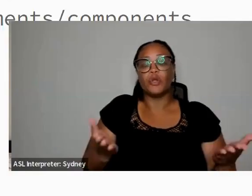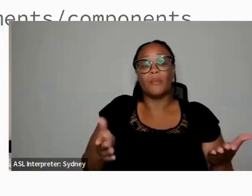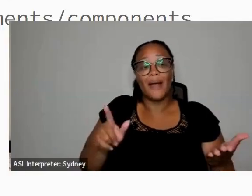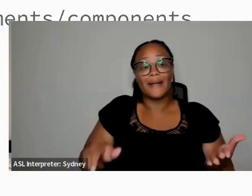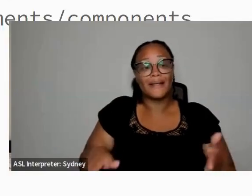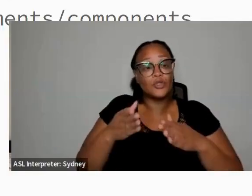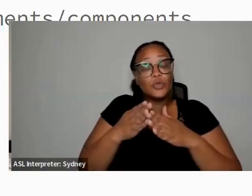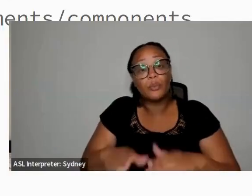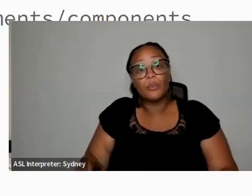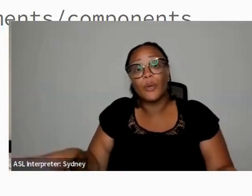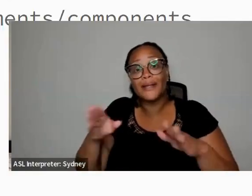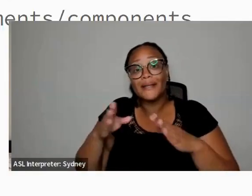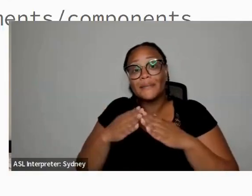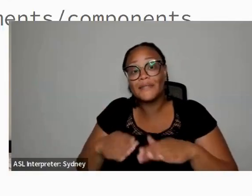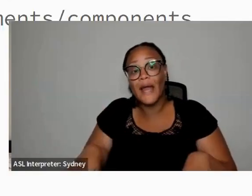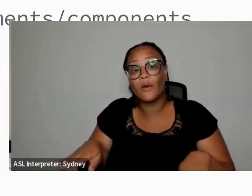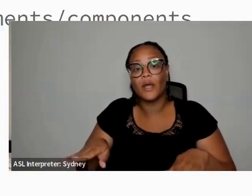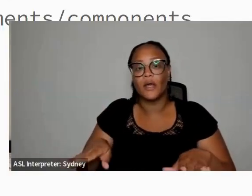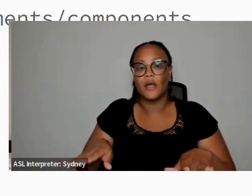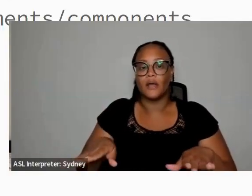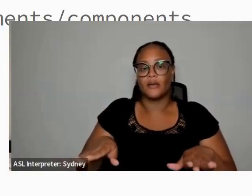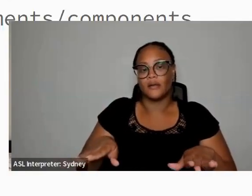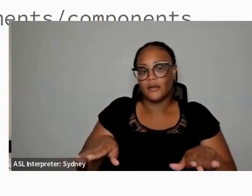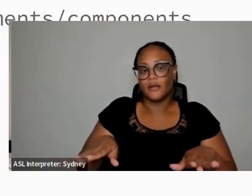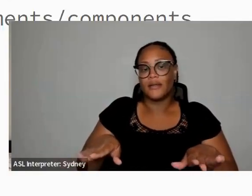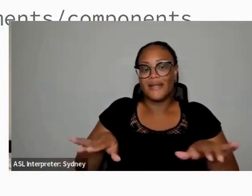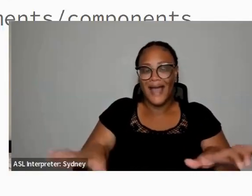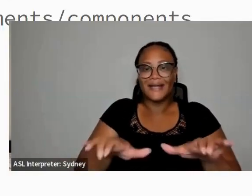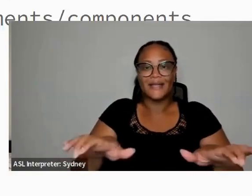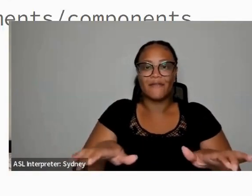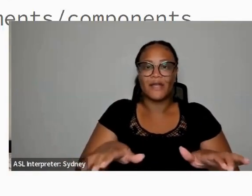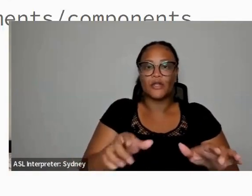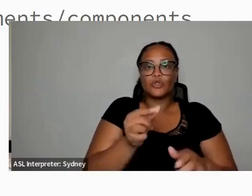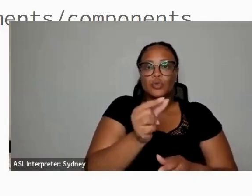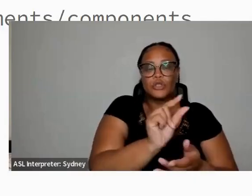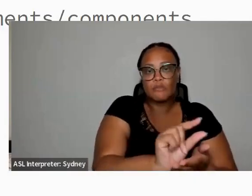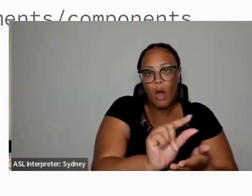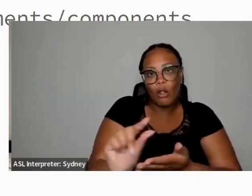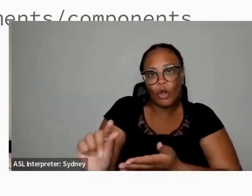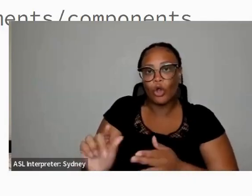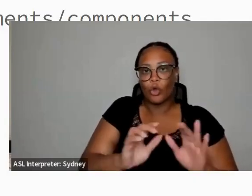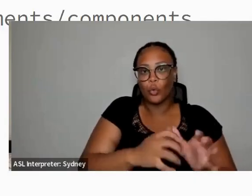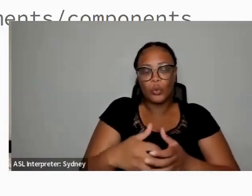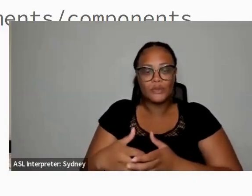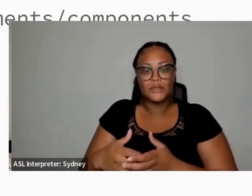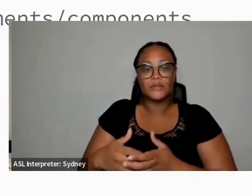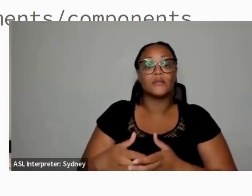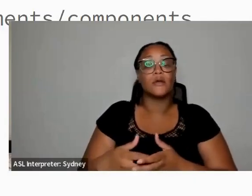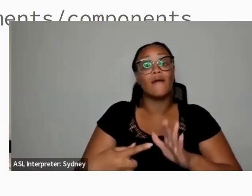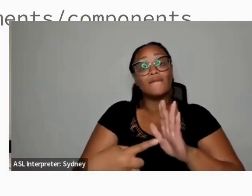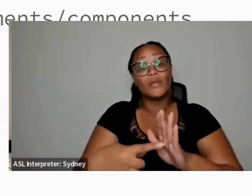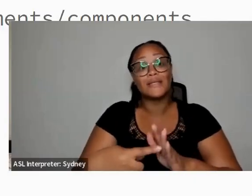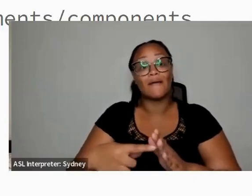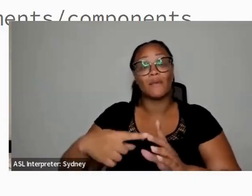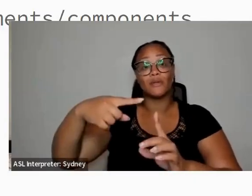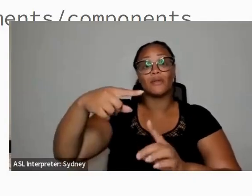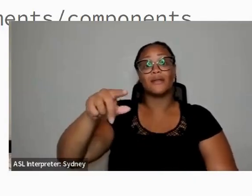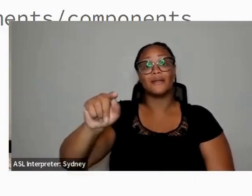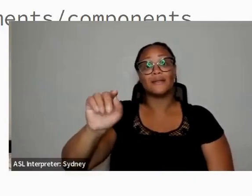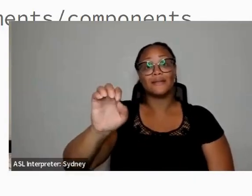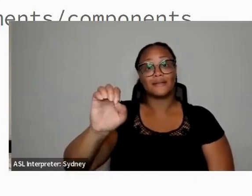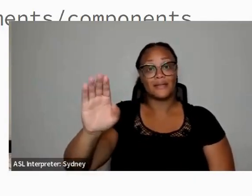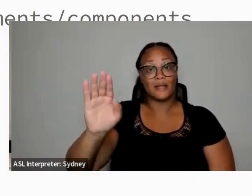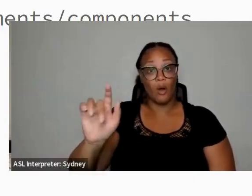smaller segments or components. So if they are going to maybe play t-ball or baseball, how can you break down